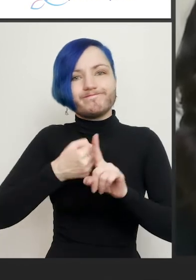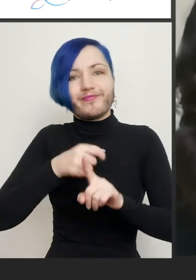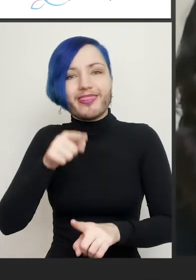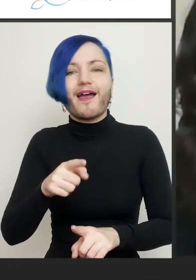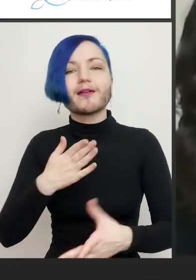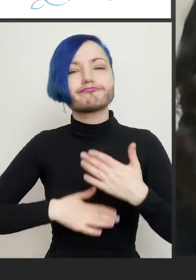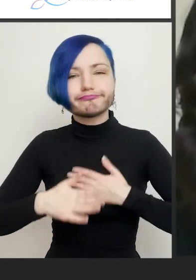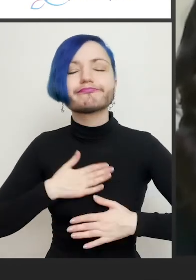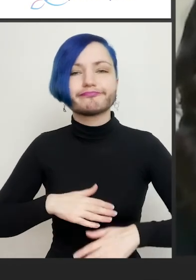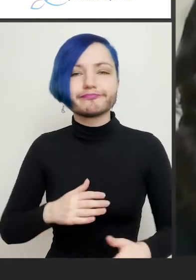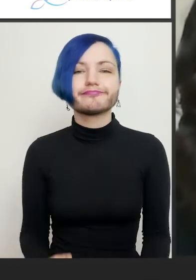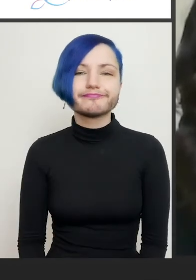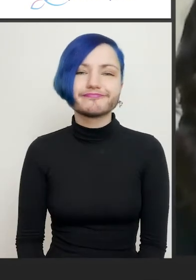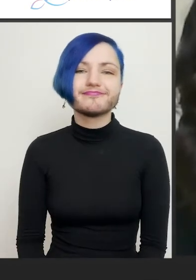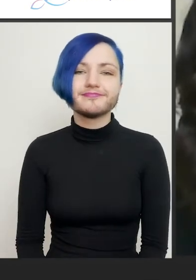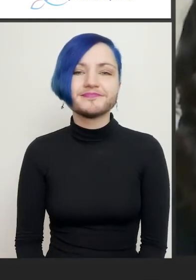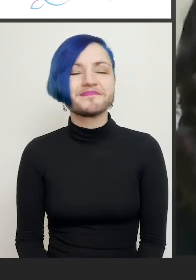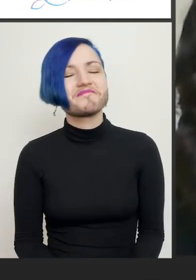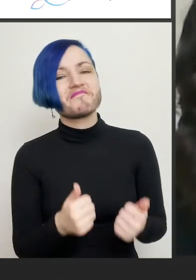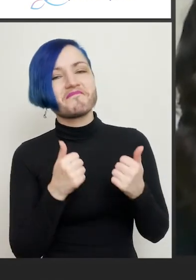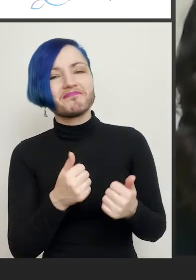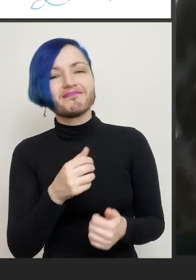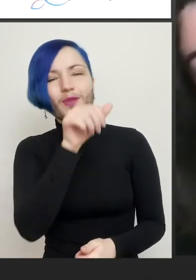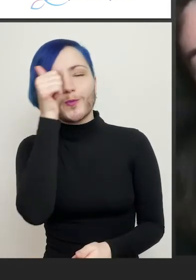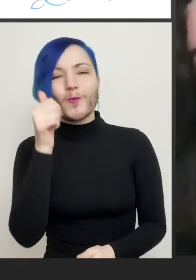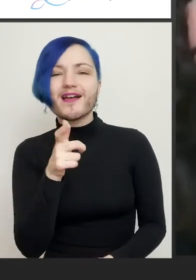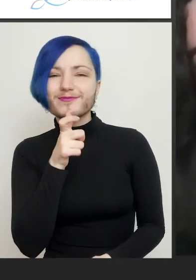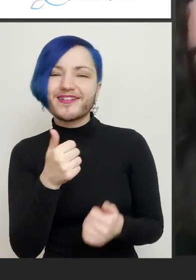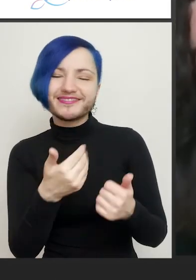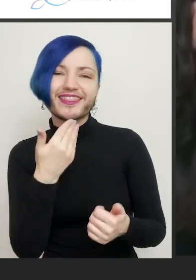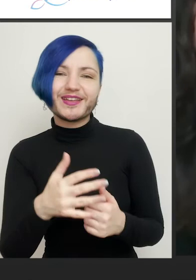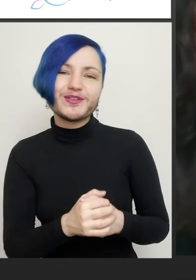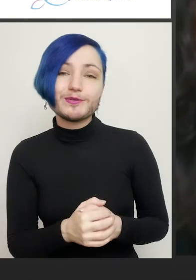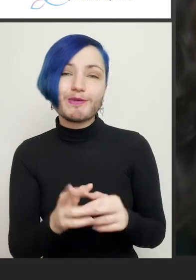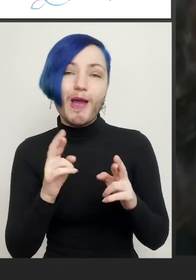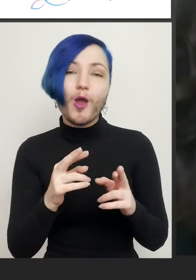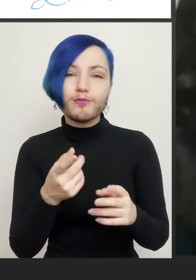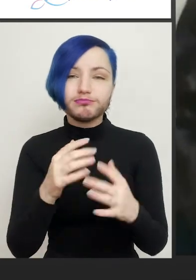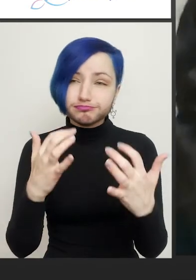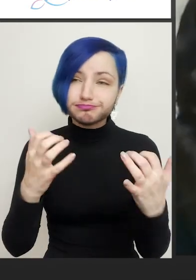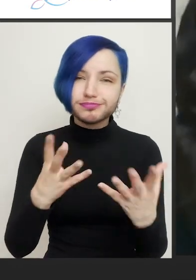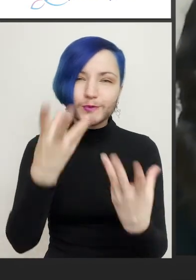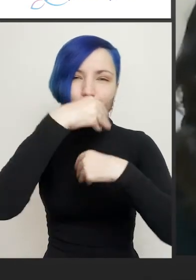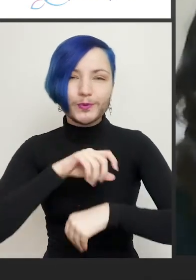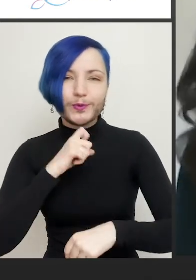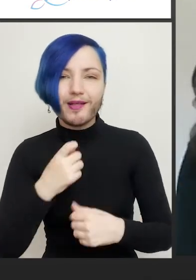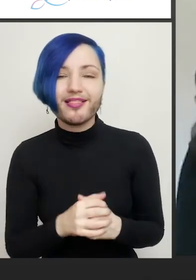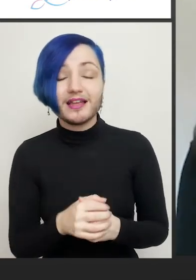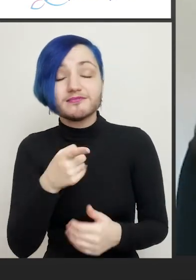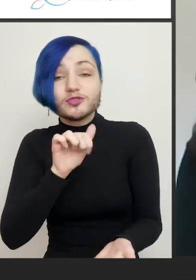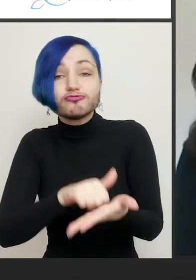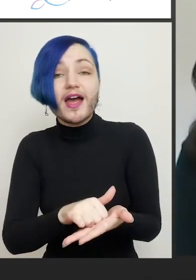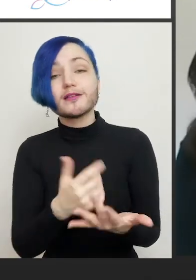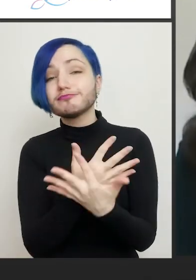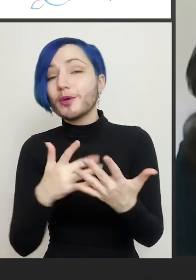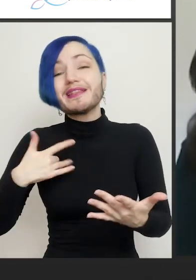Yeah, really, really wise words, and I hope it sinks in, because you're absolutely right. There is so